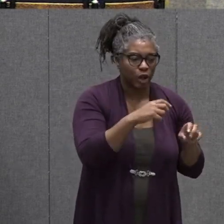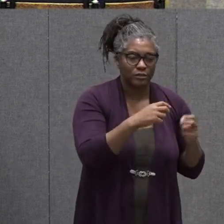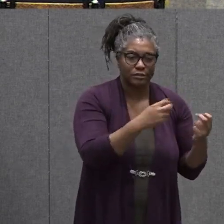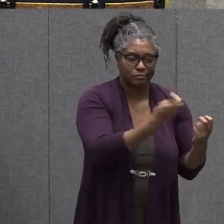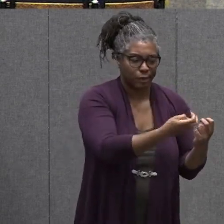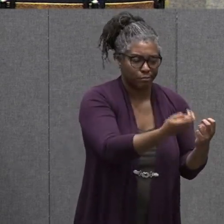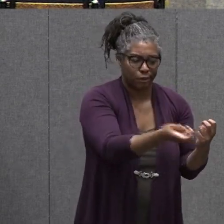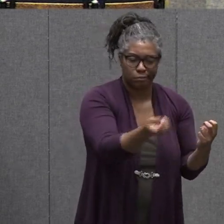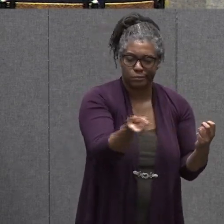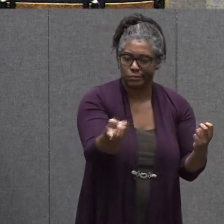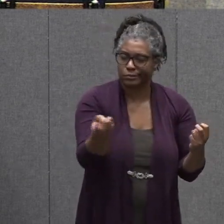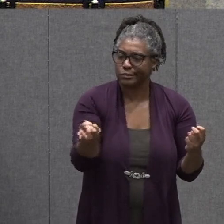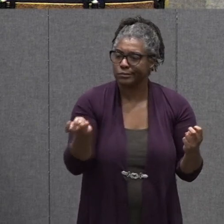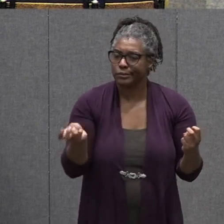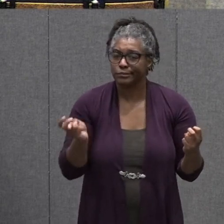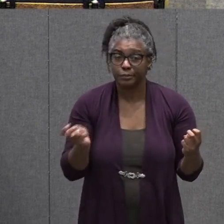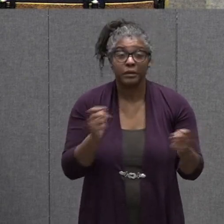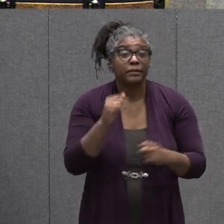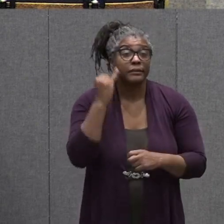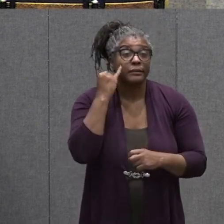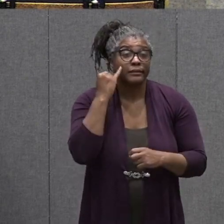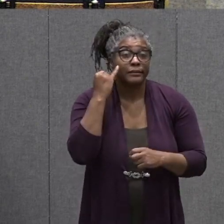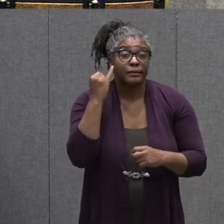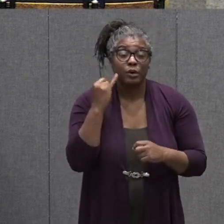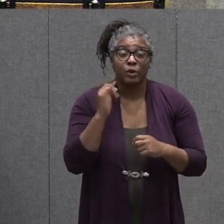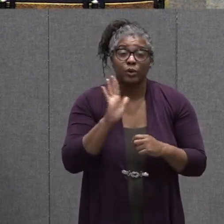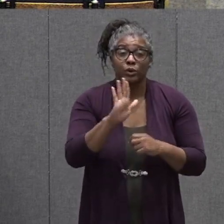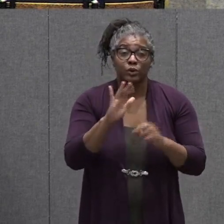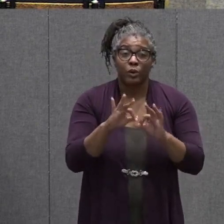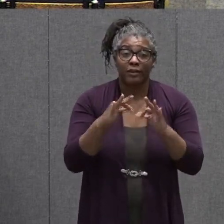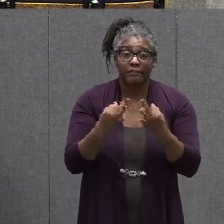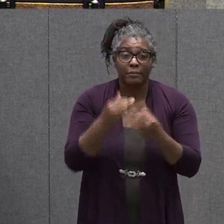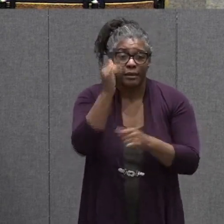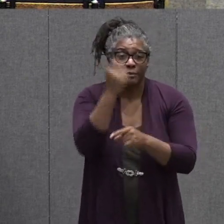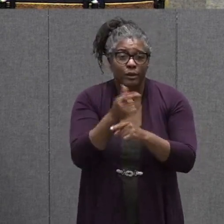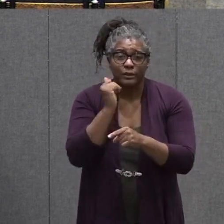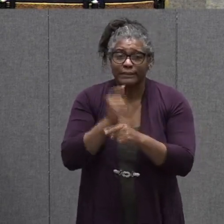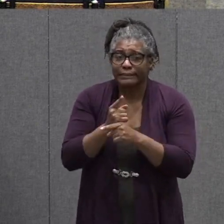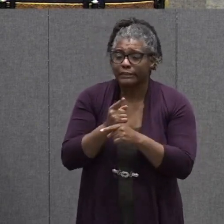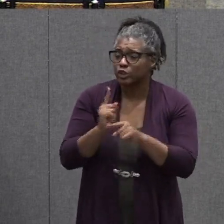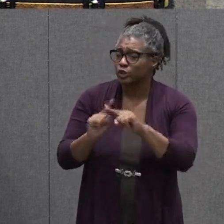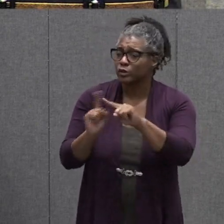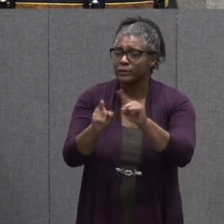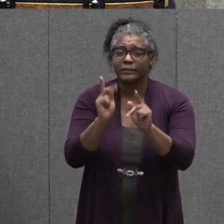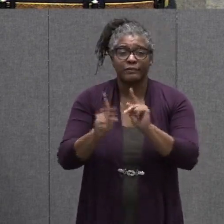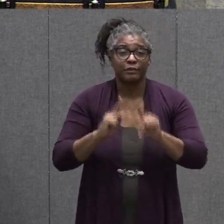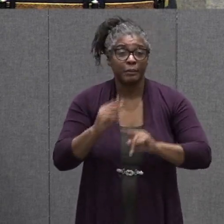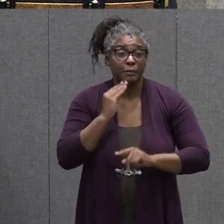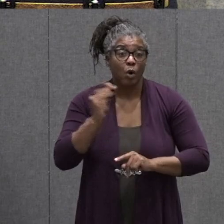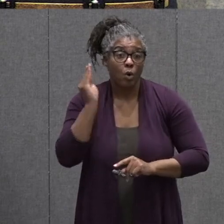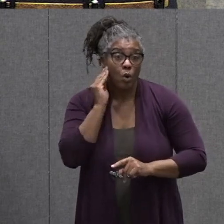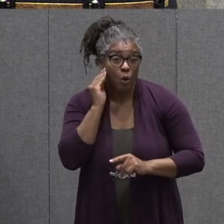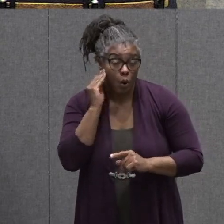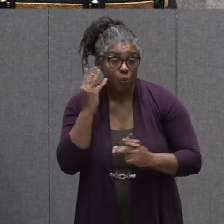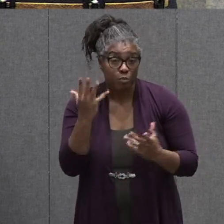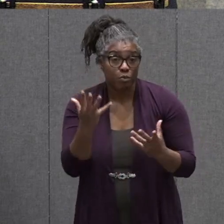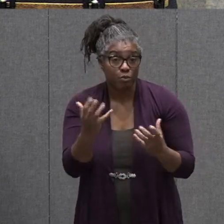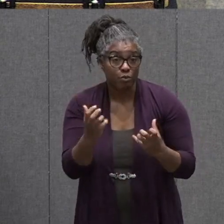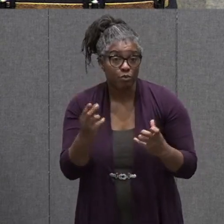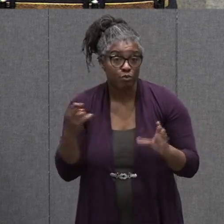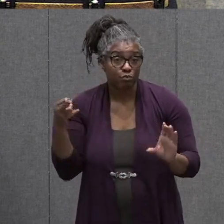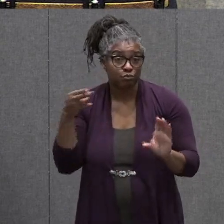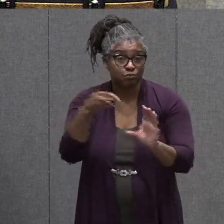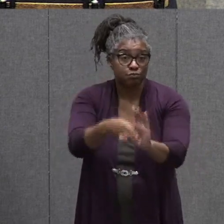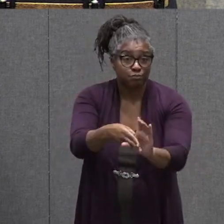people at home with you who want to play, before you go into the pots and pans, make sure that you ask the adult that's at home